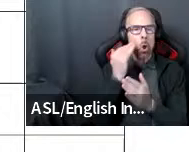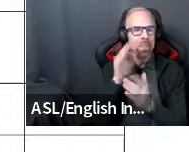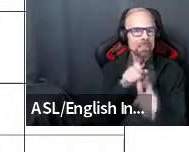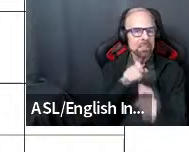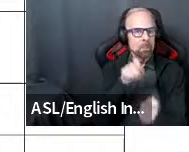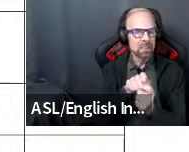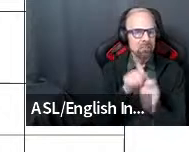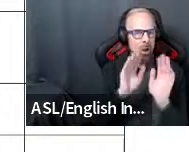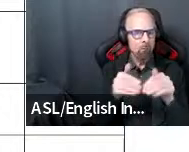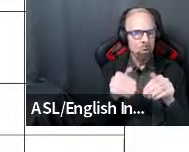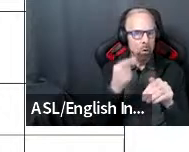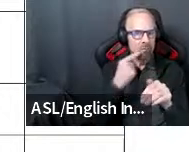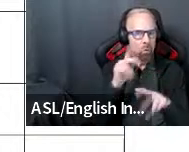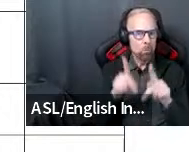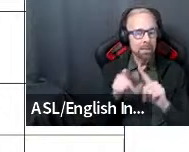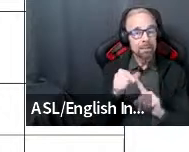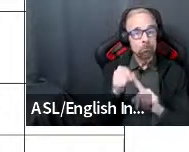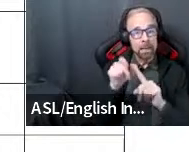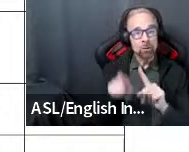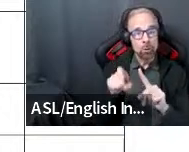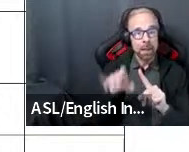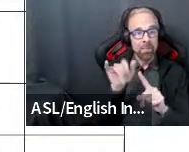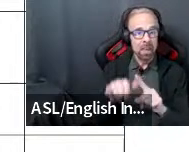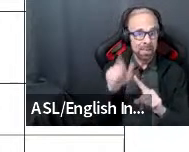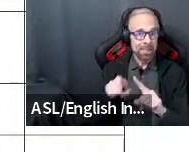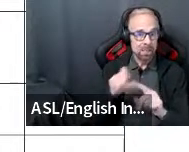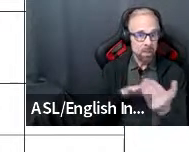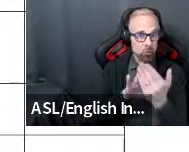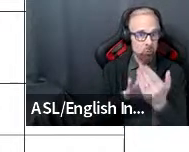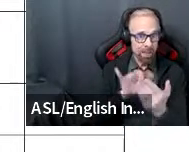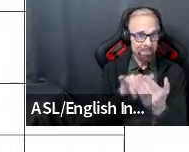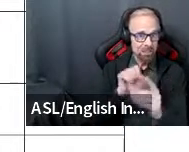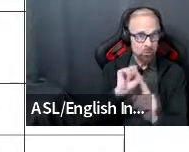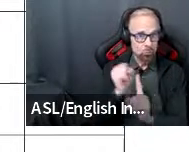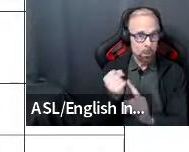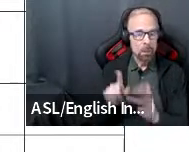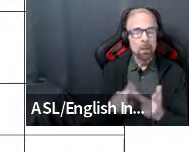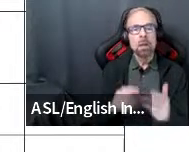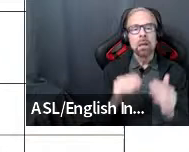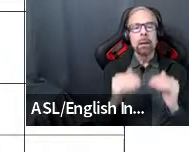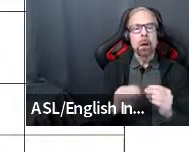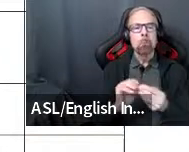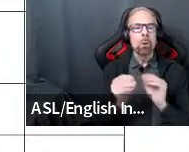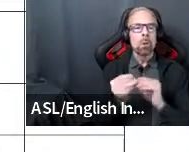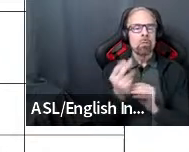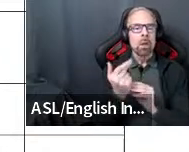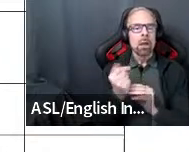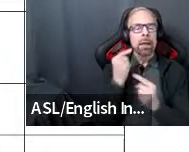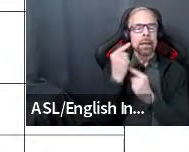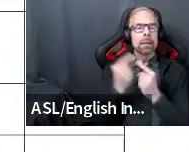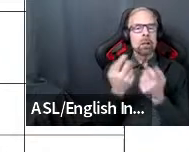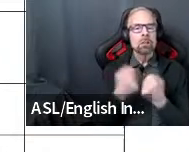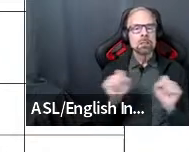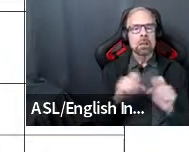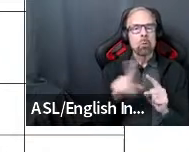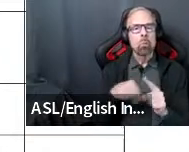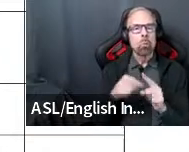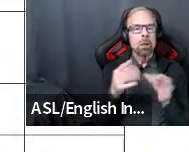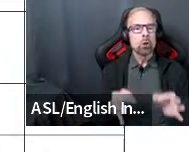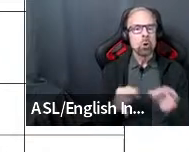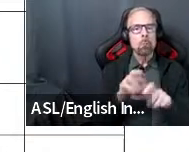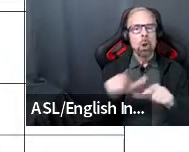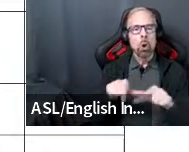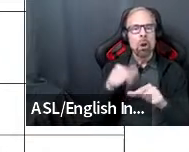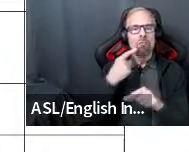folks and that there are unique needs that need to be addressed there. Number 13, consider safety when determining locations for